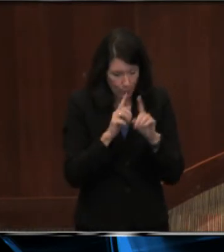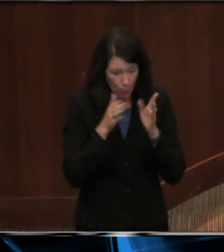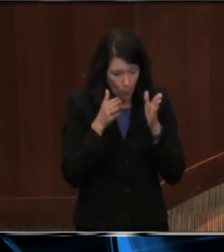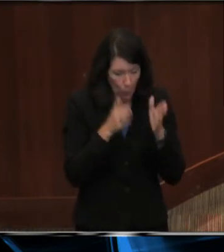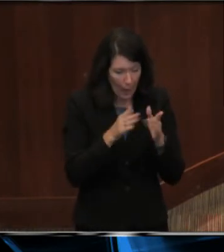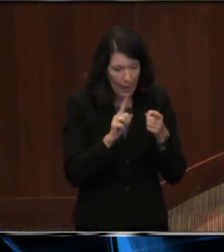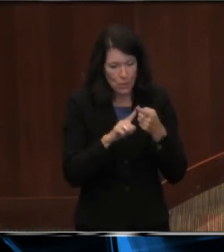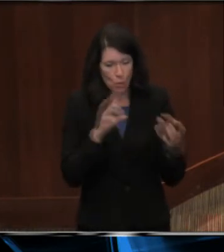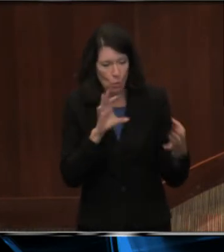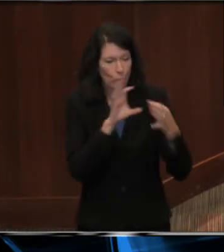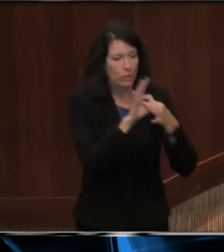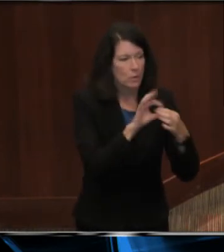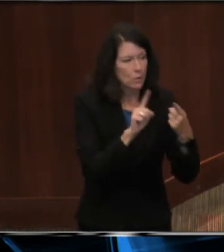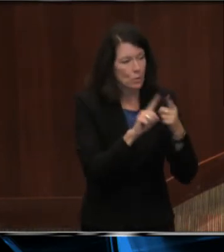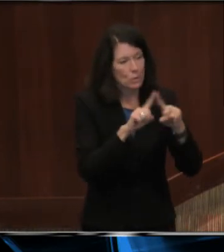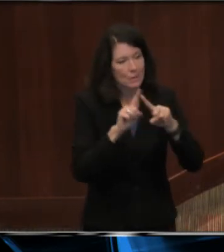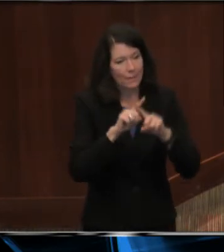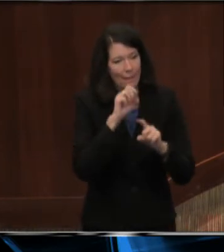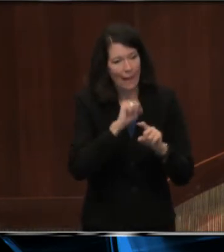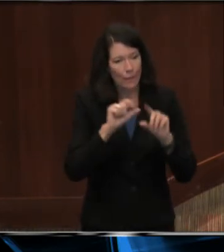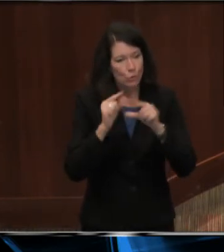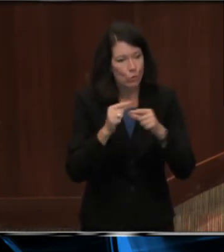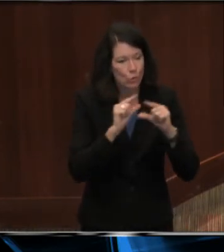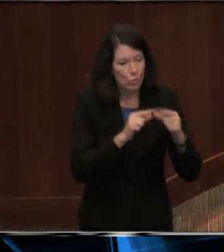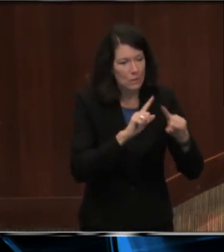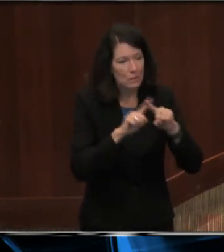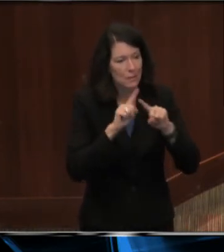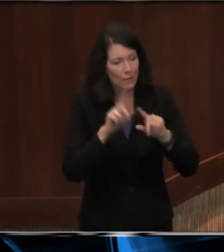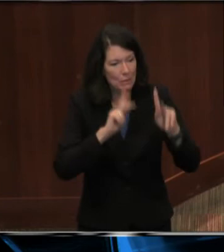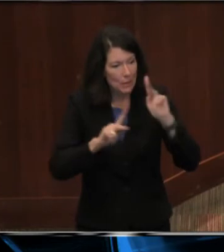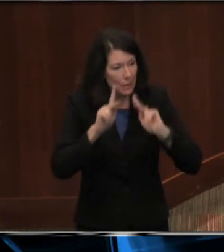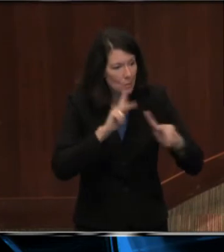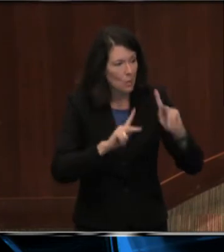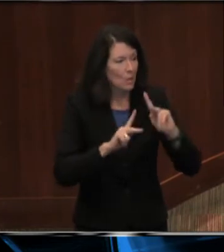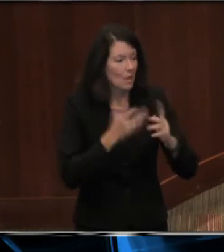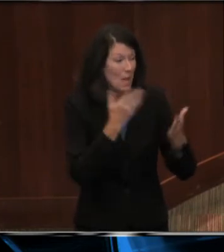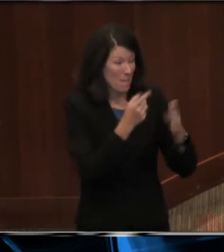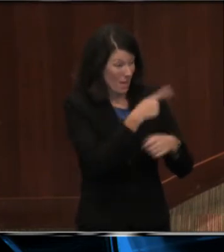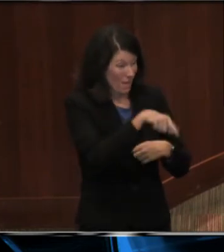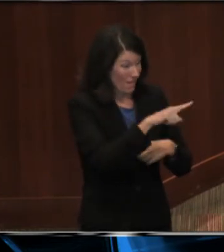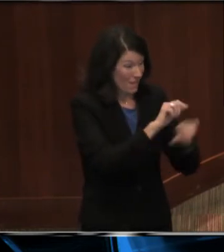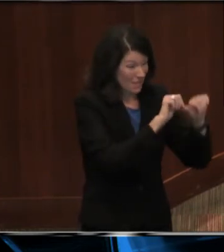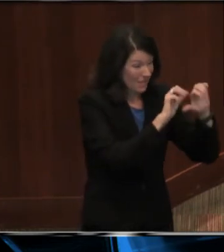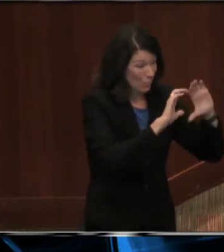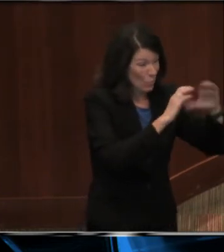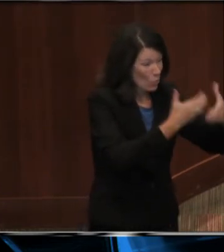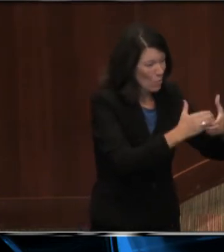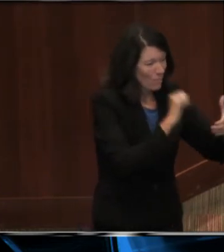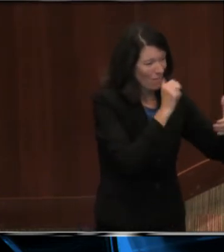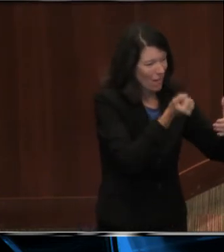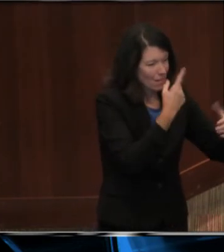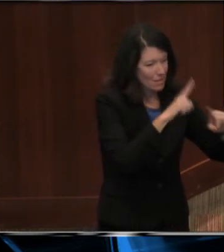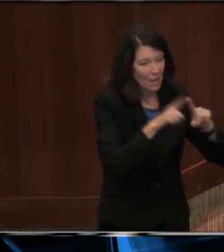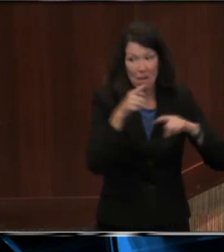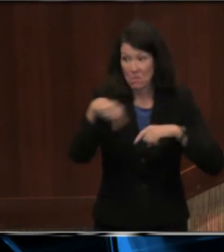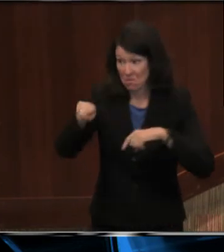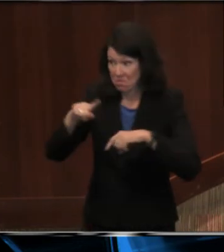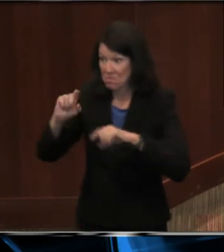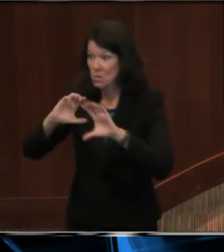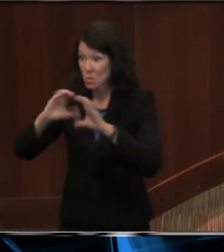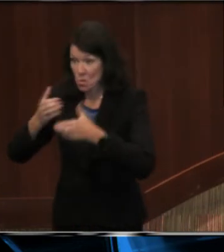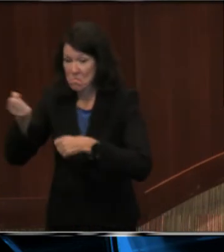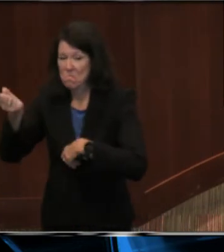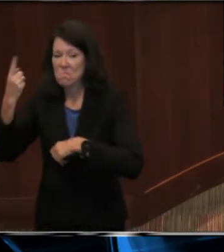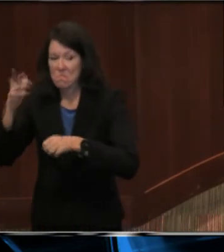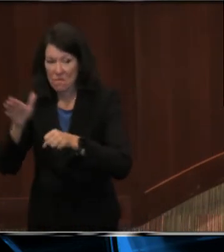so they resonate with different groups, recognizing that what resonates with one audience may not with another. So as much as we can kind of collectively engage